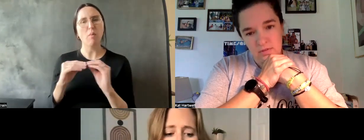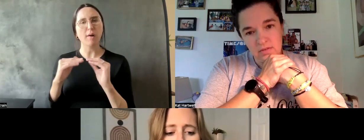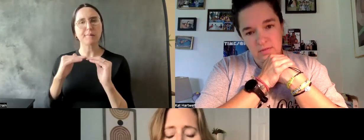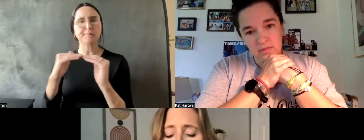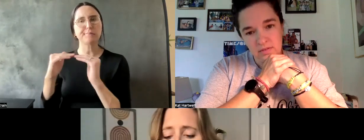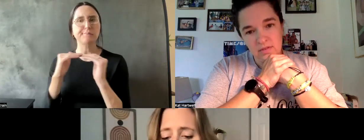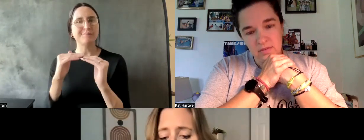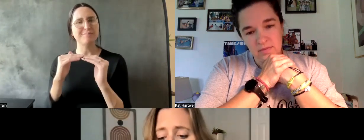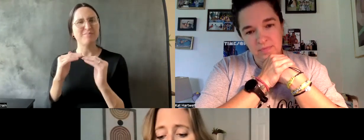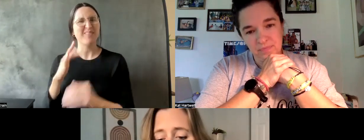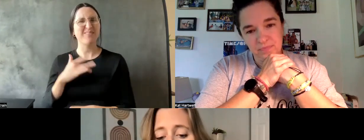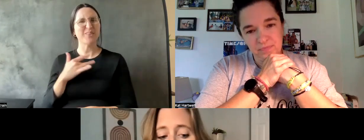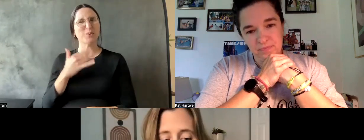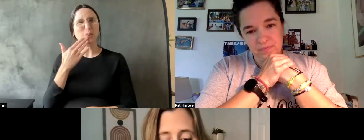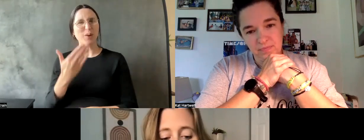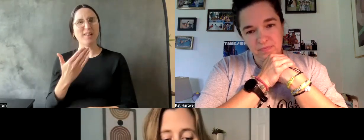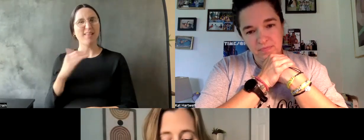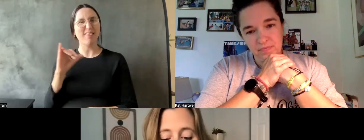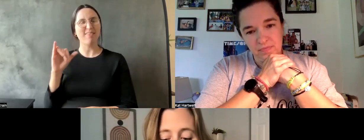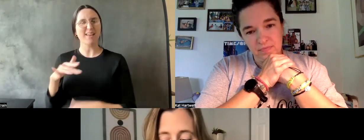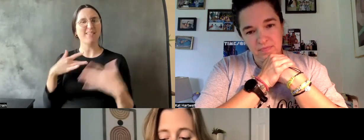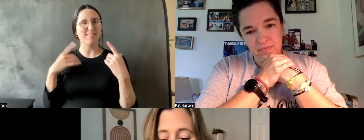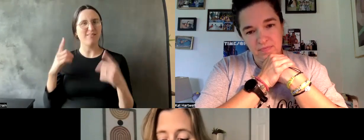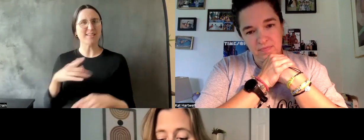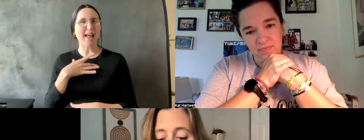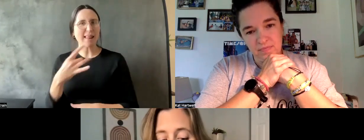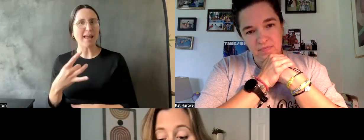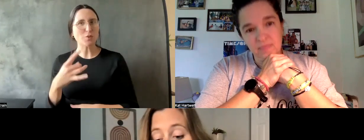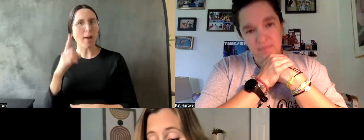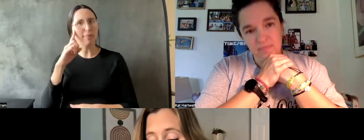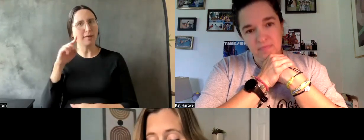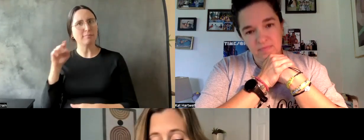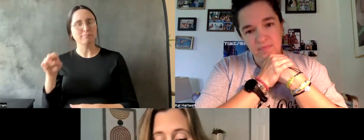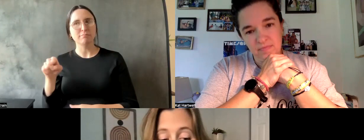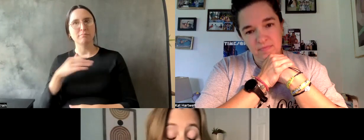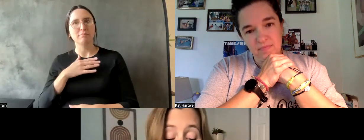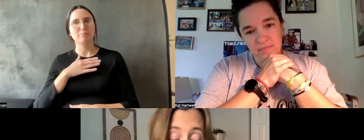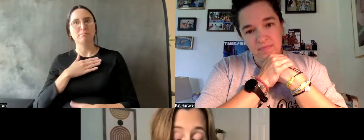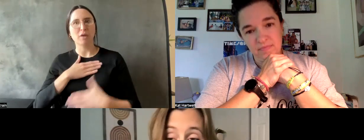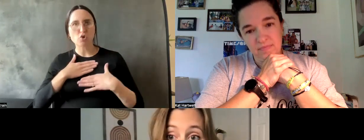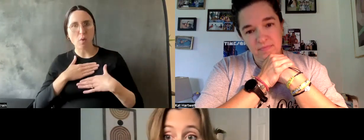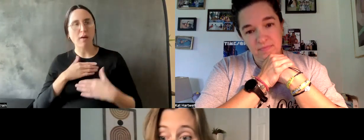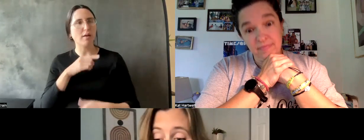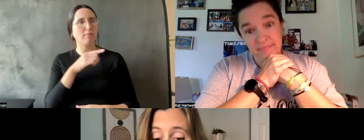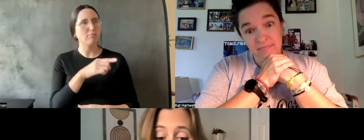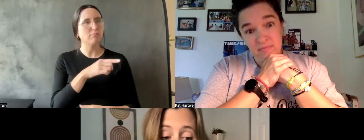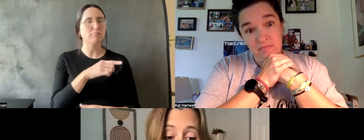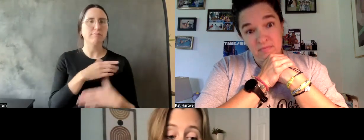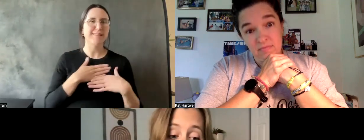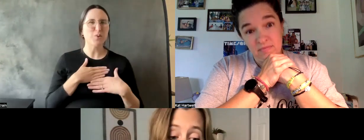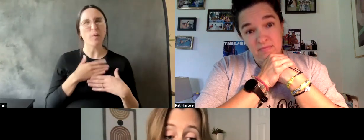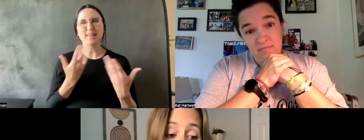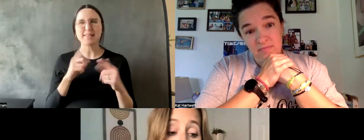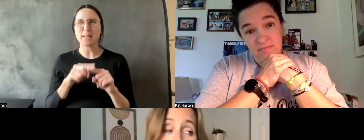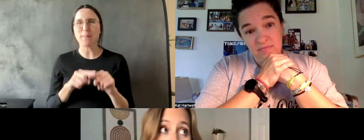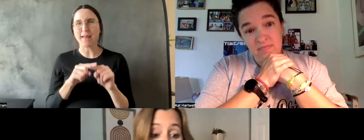good. So I think there is a space for that. But yeah, I don't know what goes on behind the scenes, so